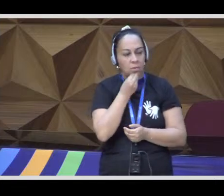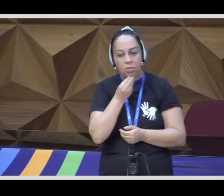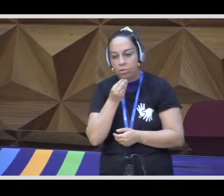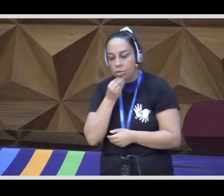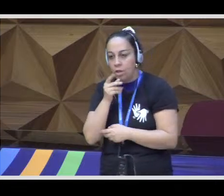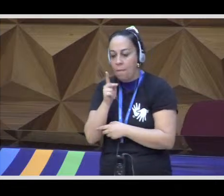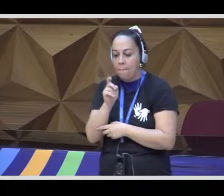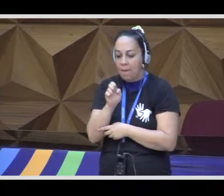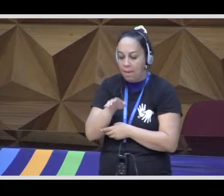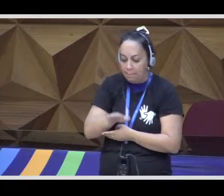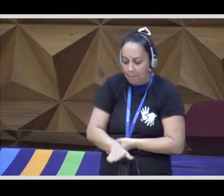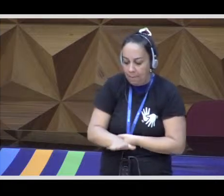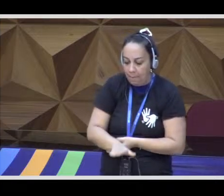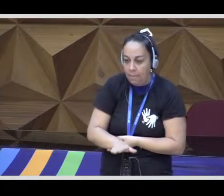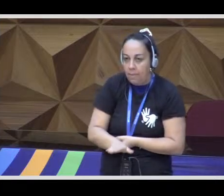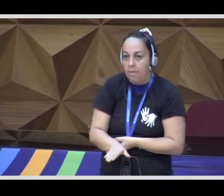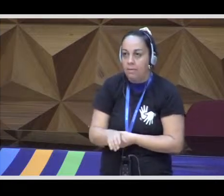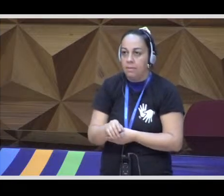in midair.